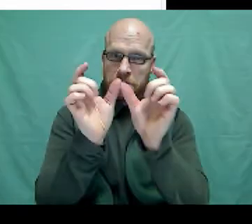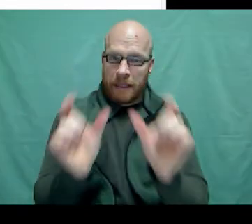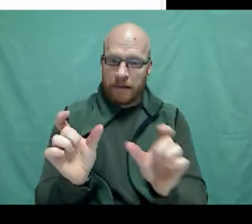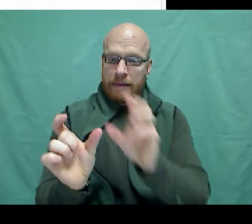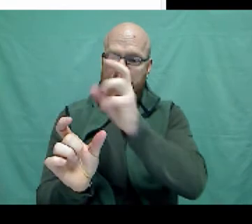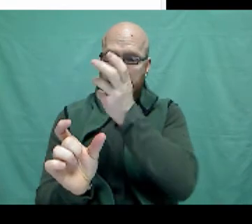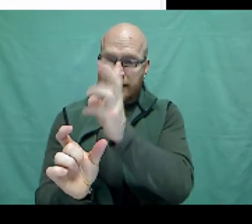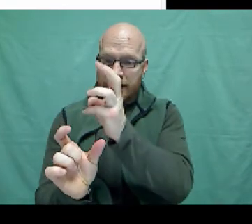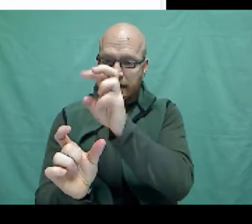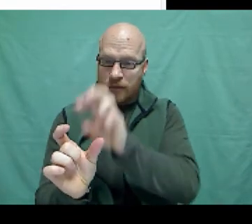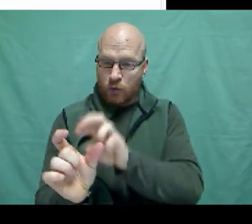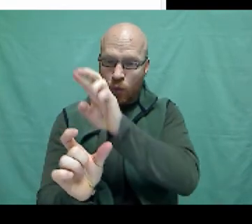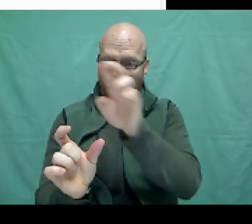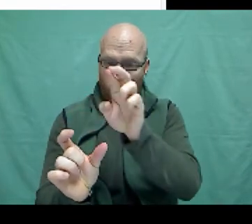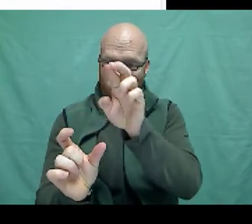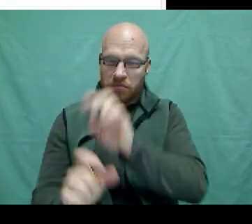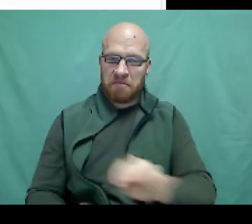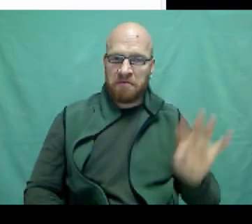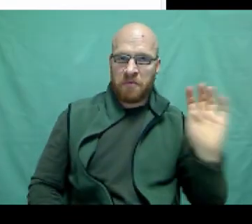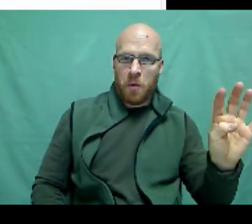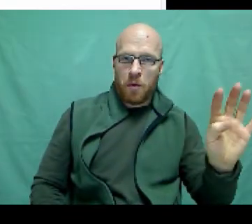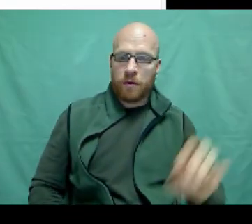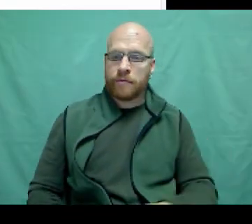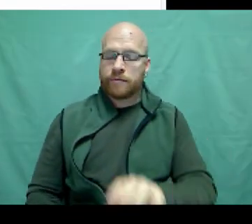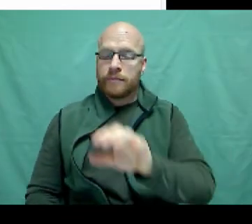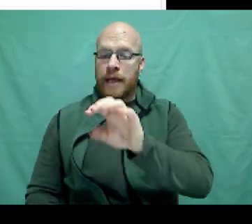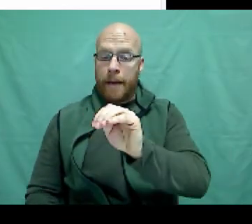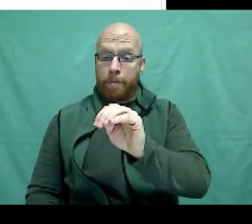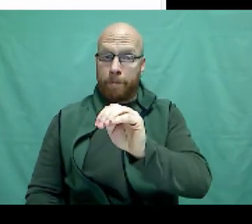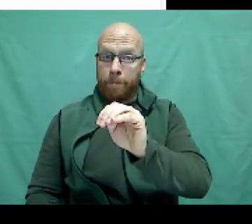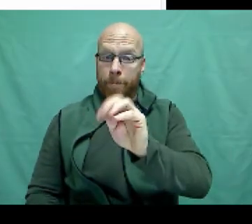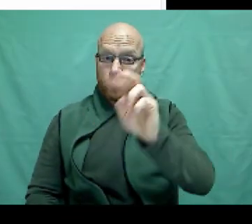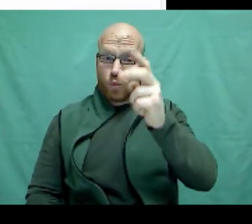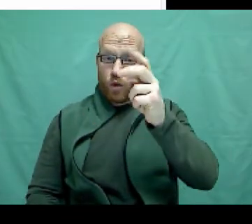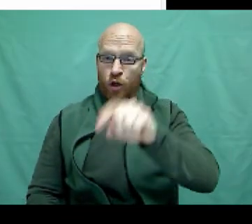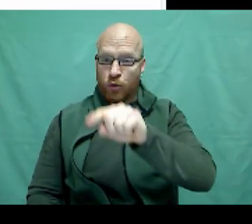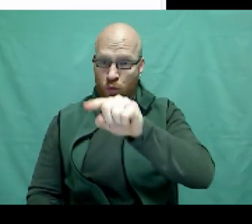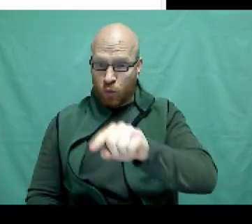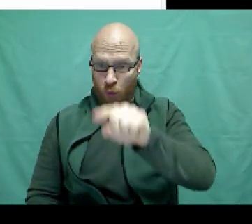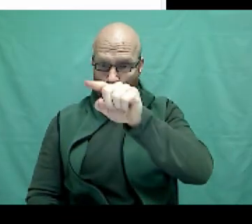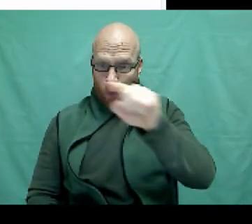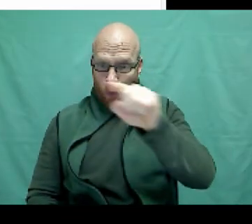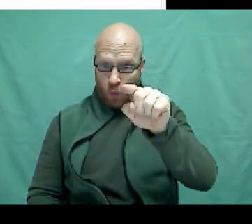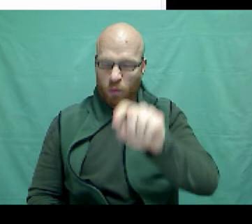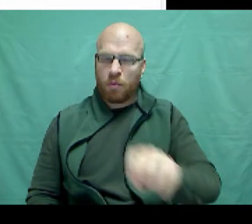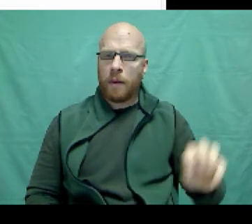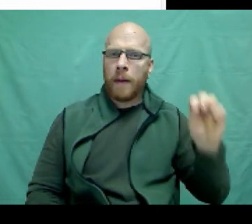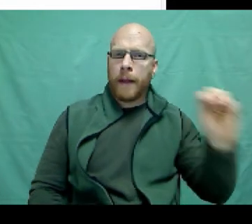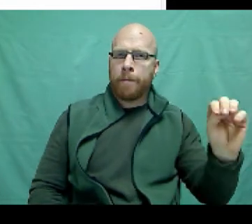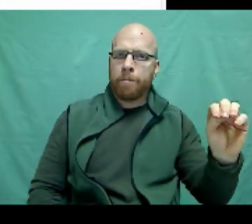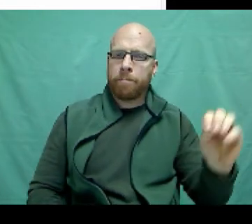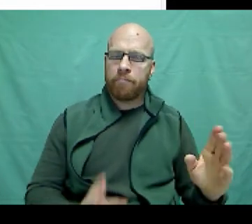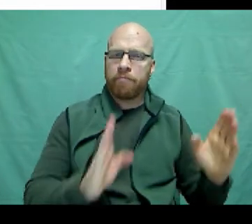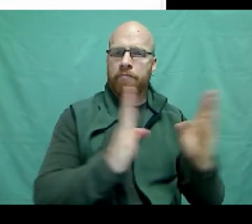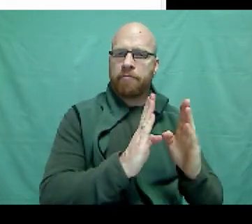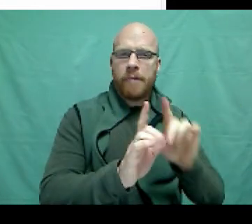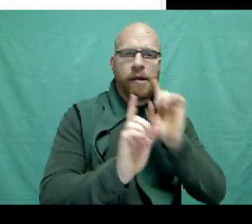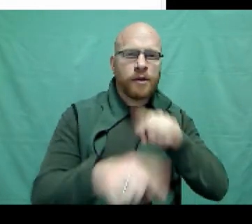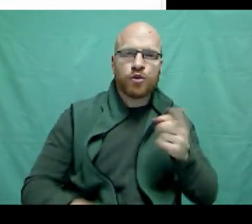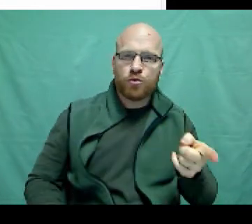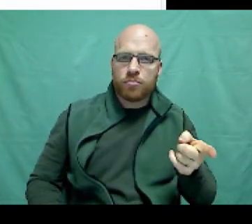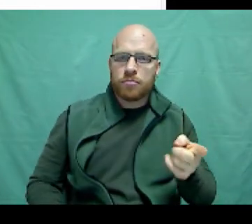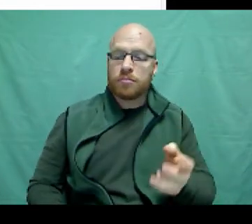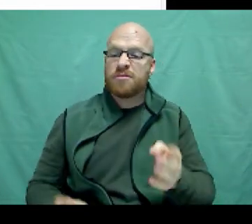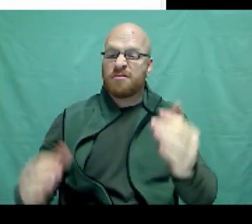And that's our final answer. split the numerical part from the variable, took the square roots, and combined them together.